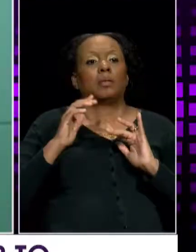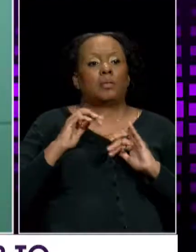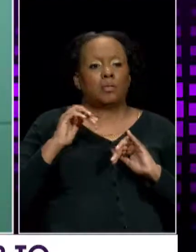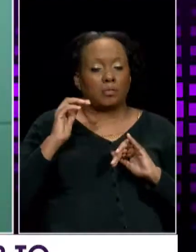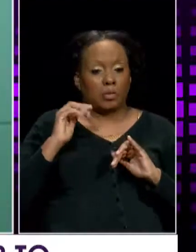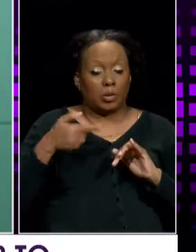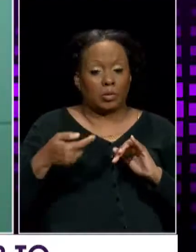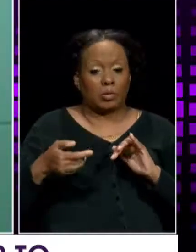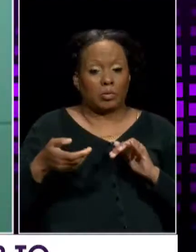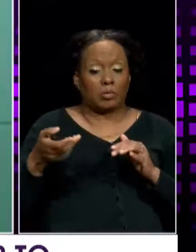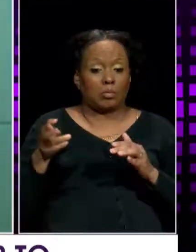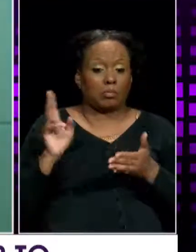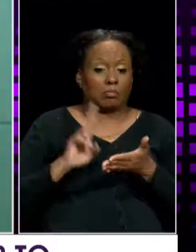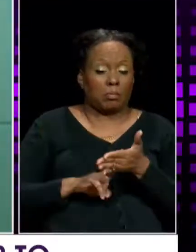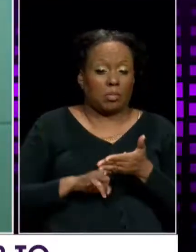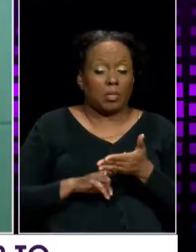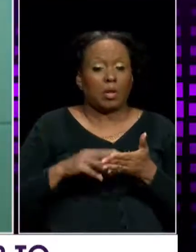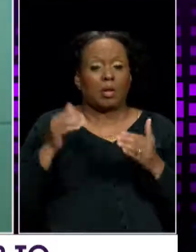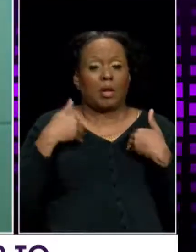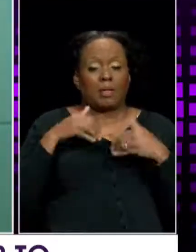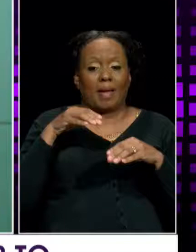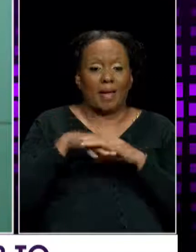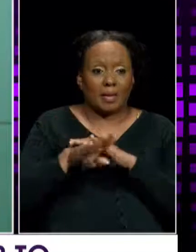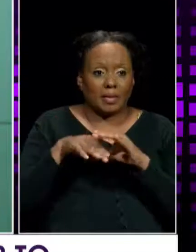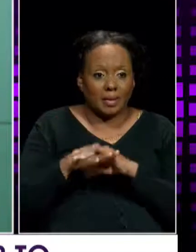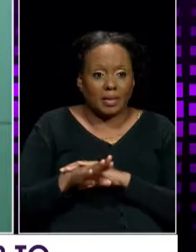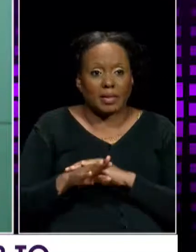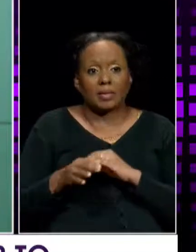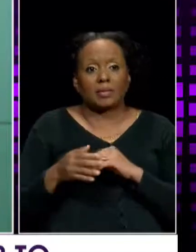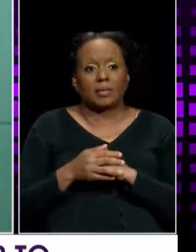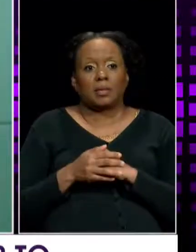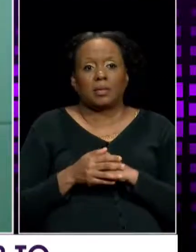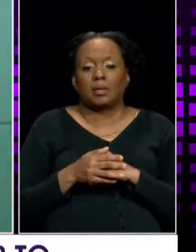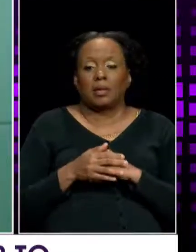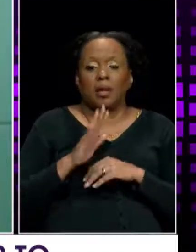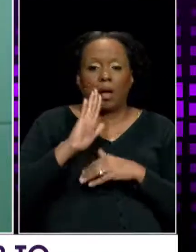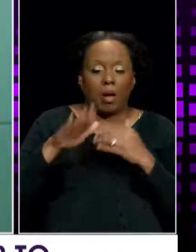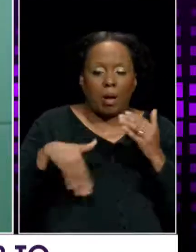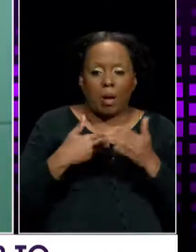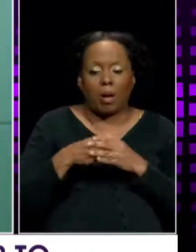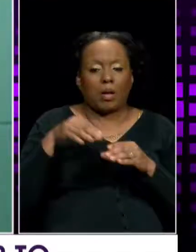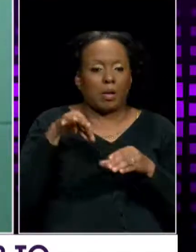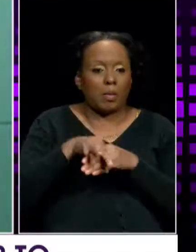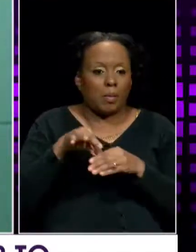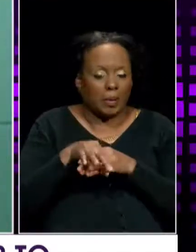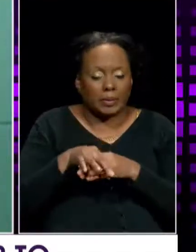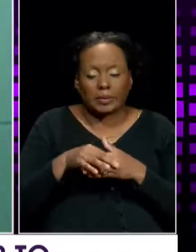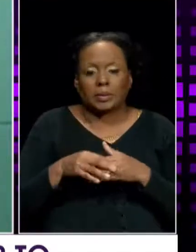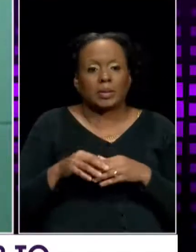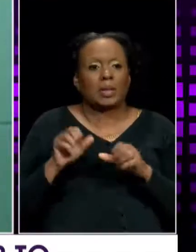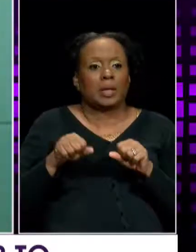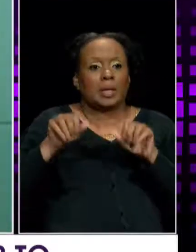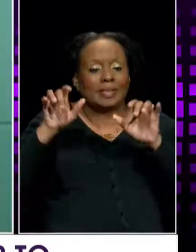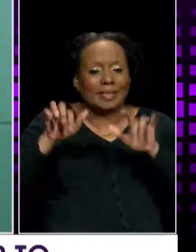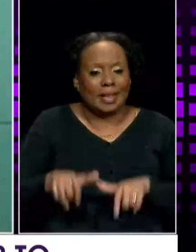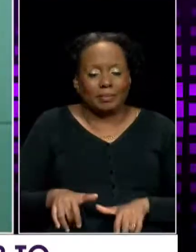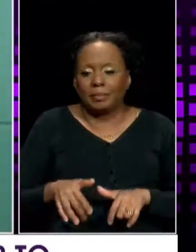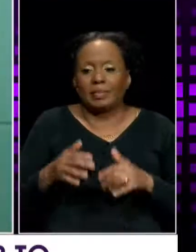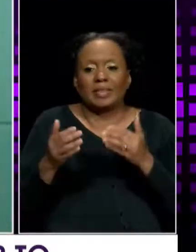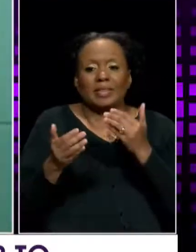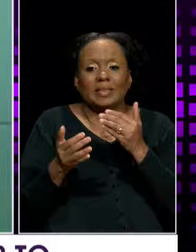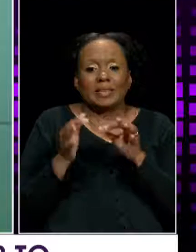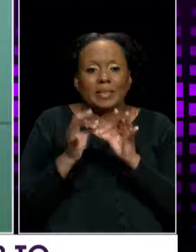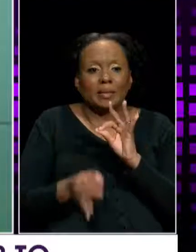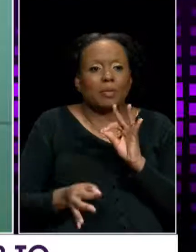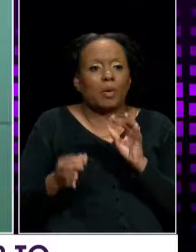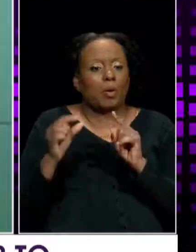have access to all of our polls by typing a simple keyword. So, for example, the crime poll that I mentioned, the keyword